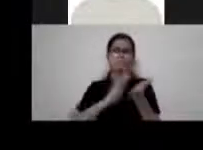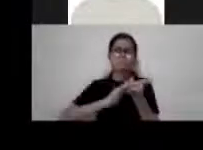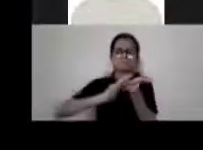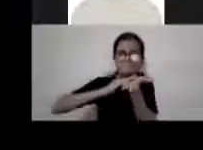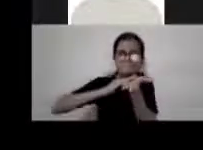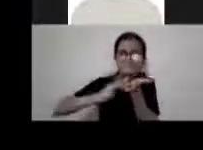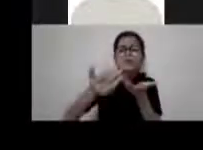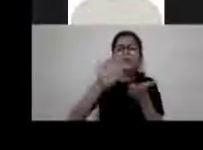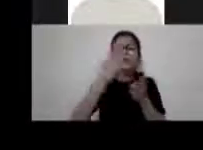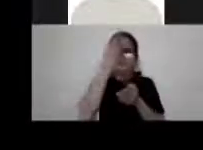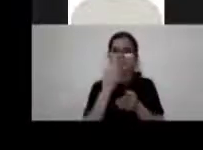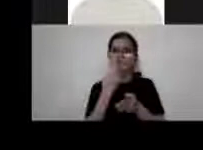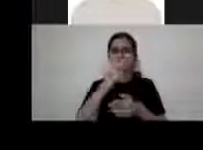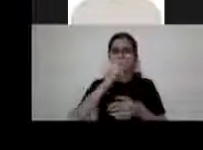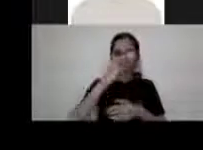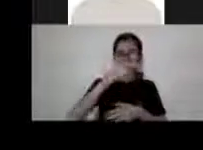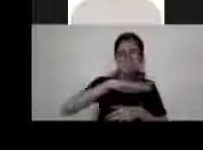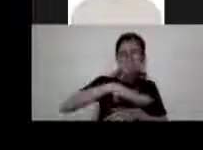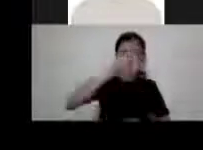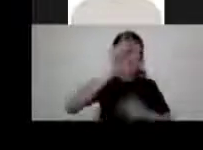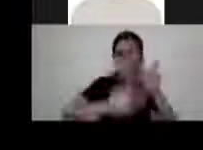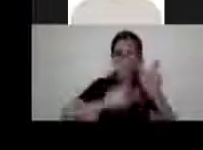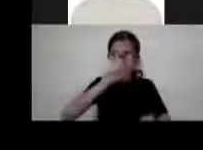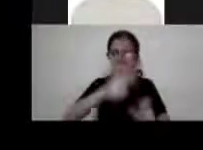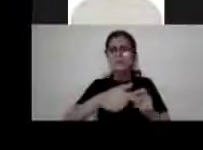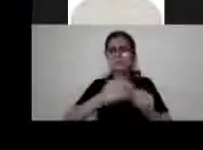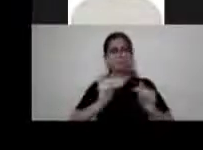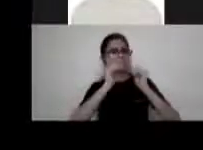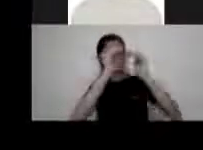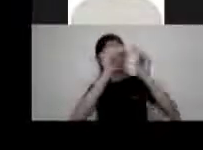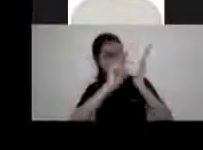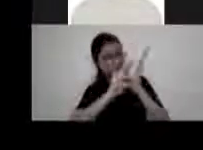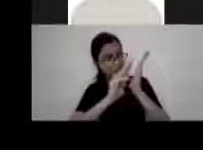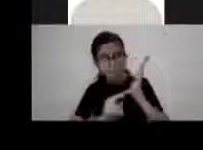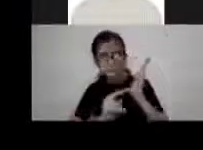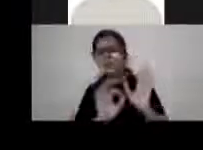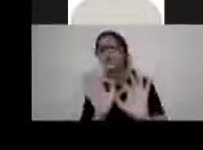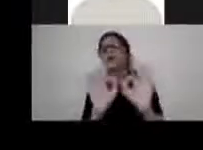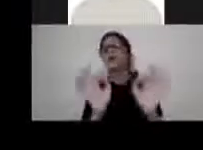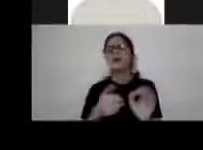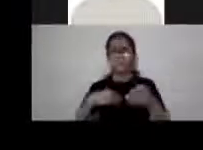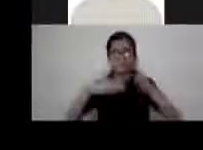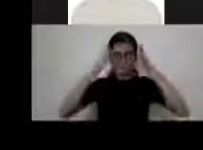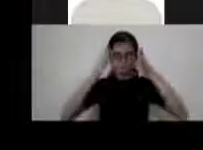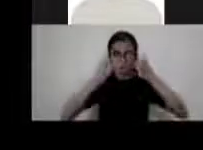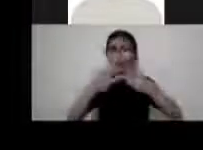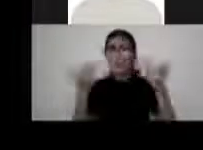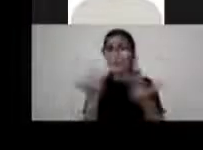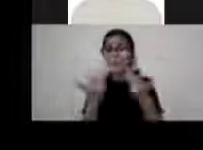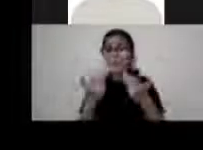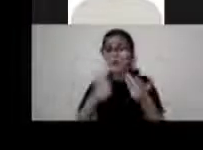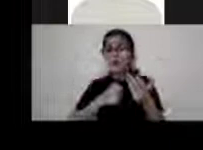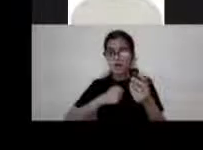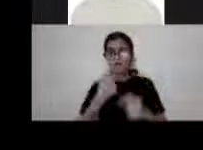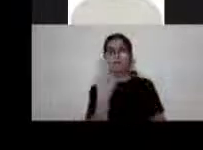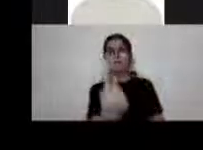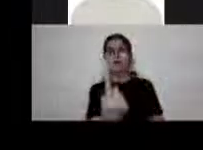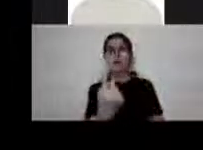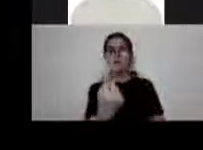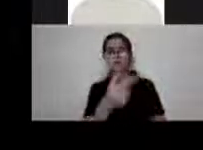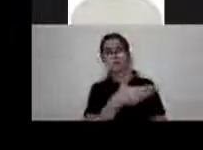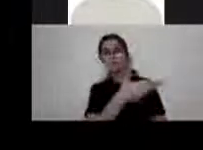partially sighted needing high contrast and everything. My focus is always on coming up with one, like the one for